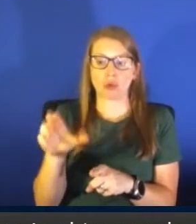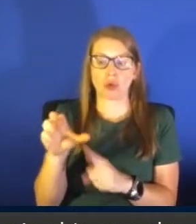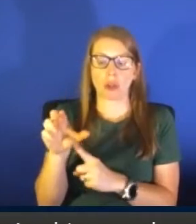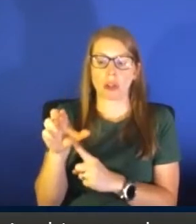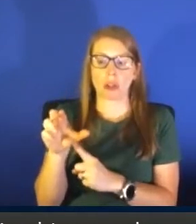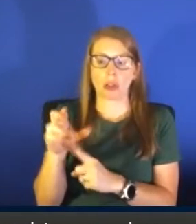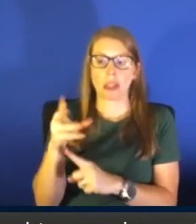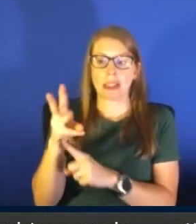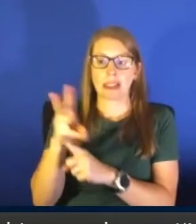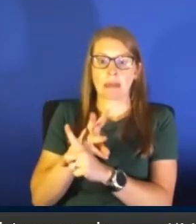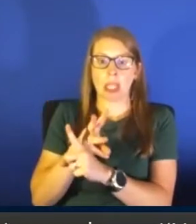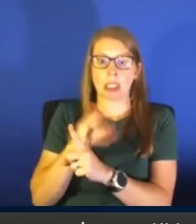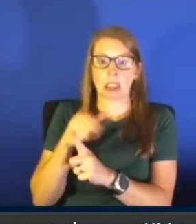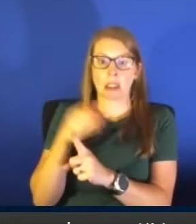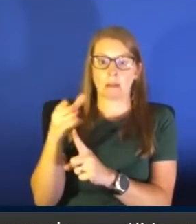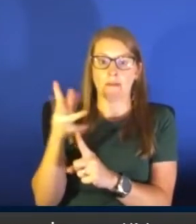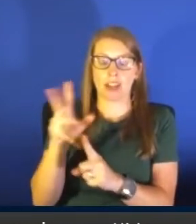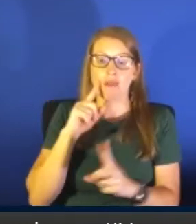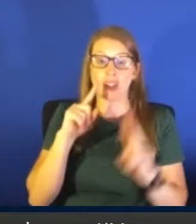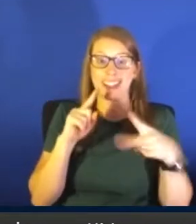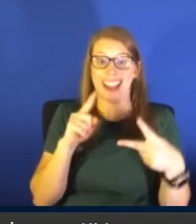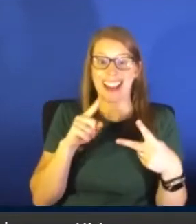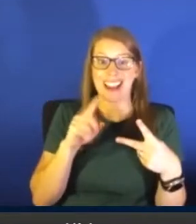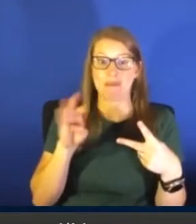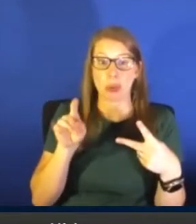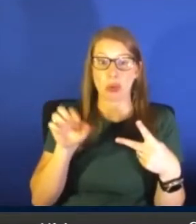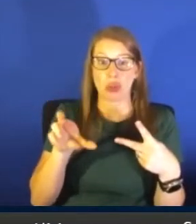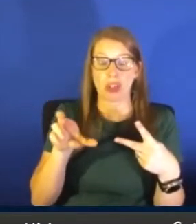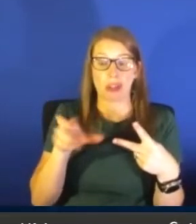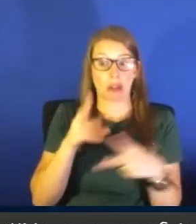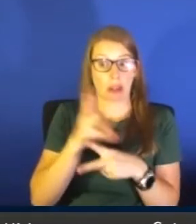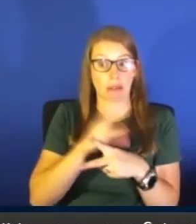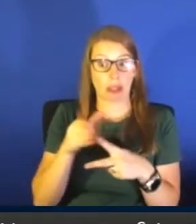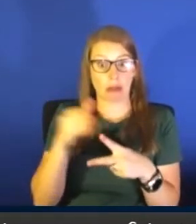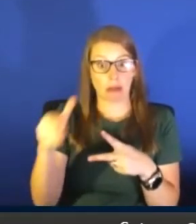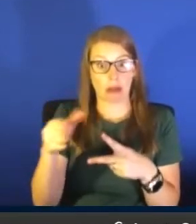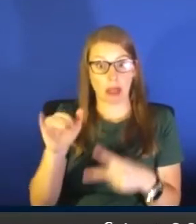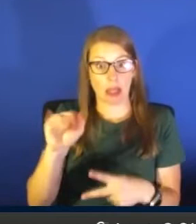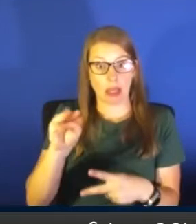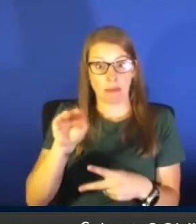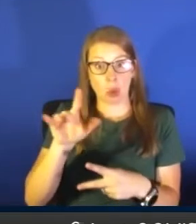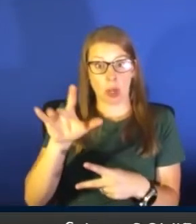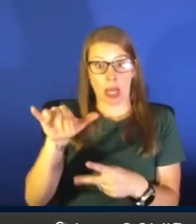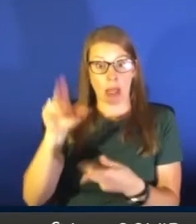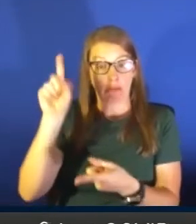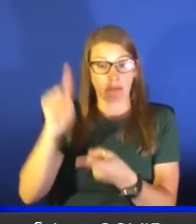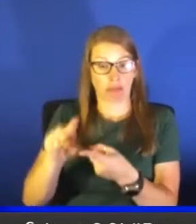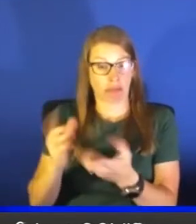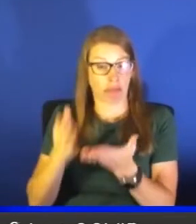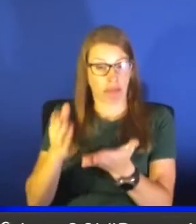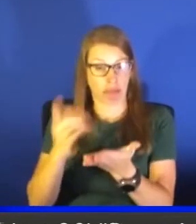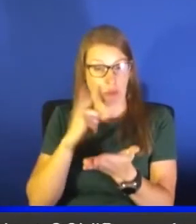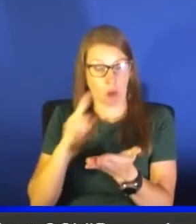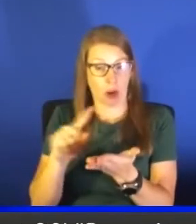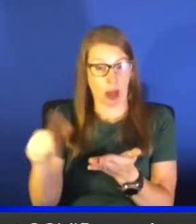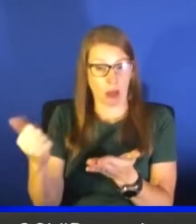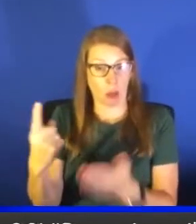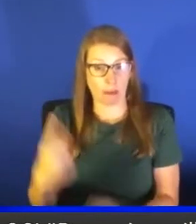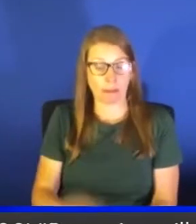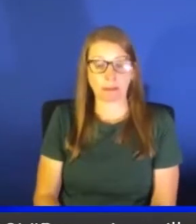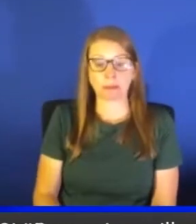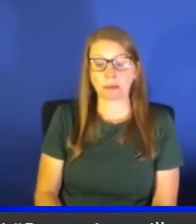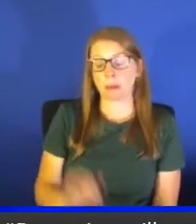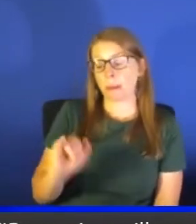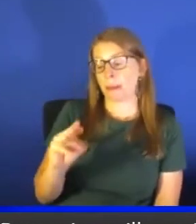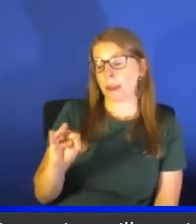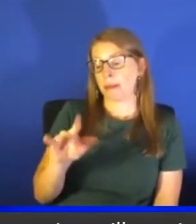is there a recommendation for another booster since the immunity seems to decrease? Yeah, we certainly know immunity against